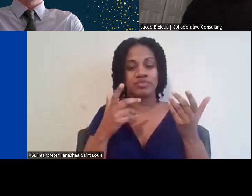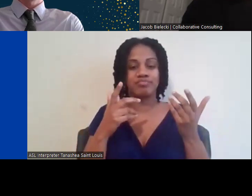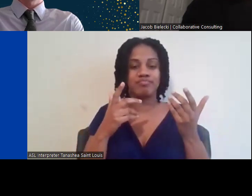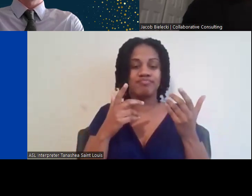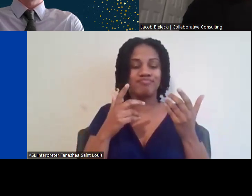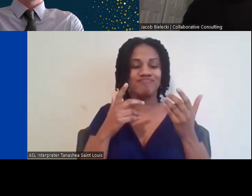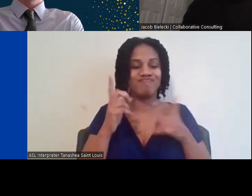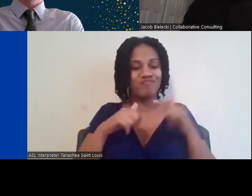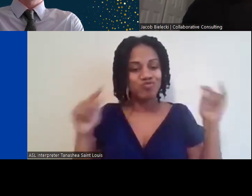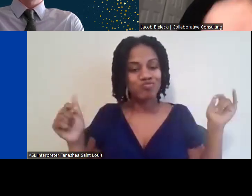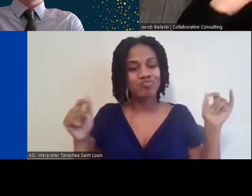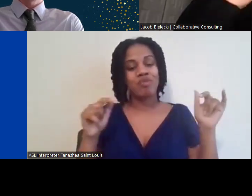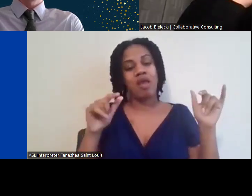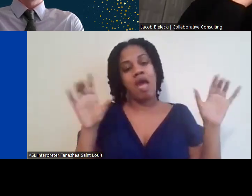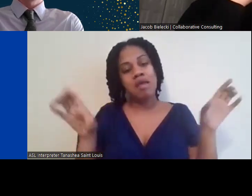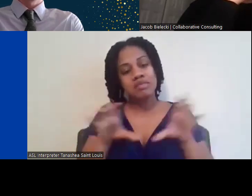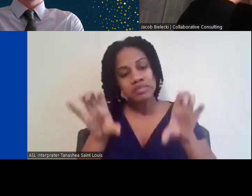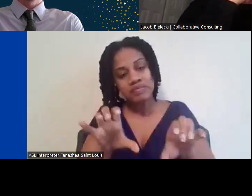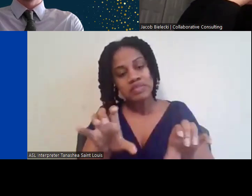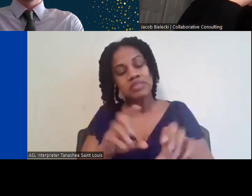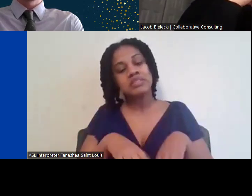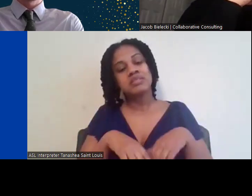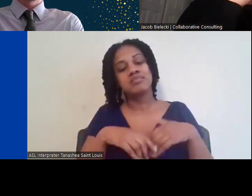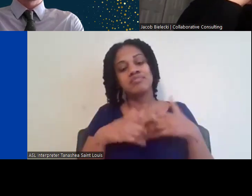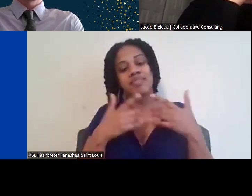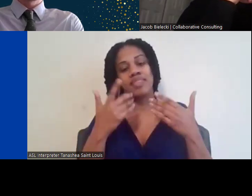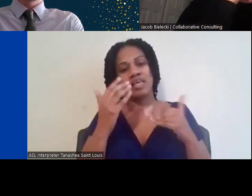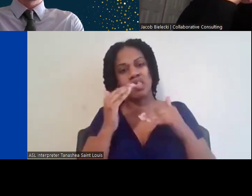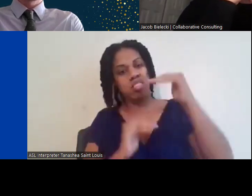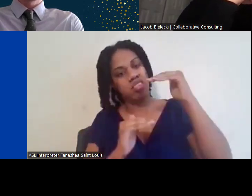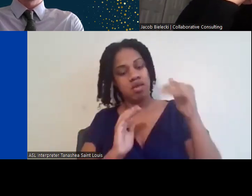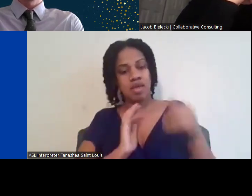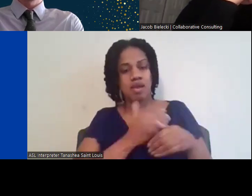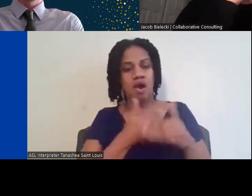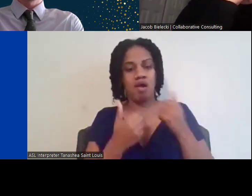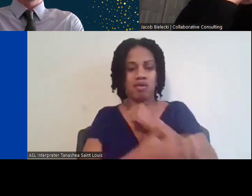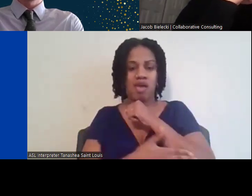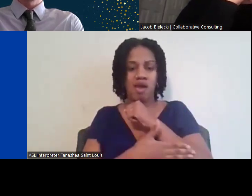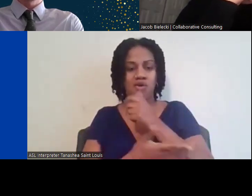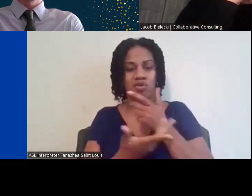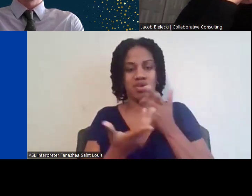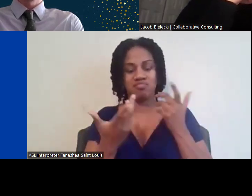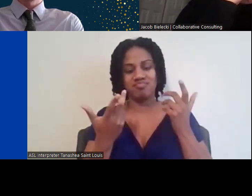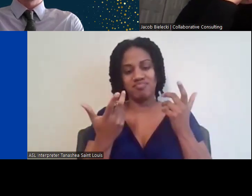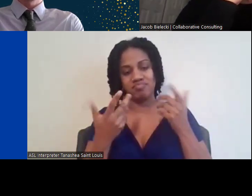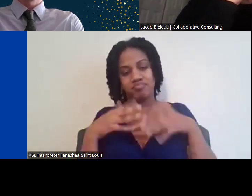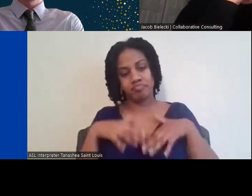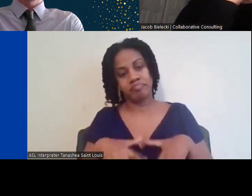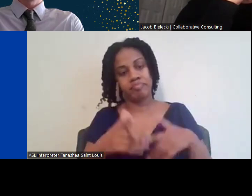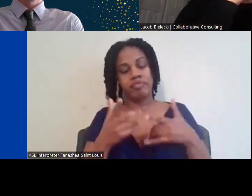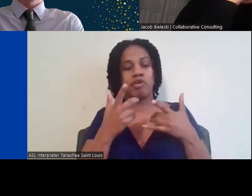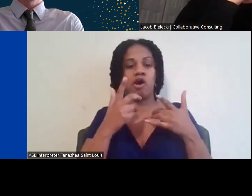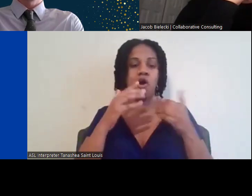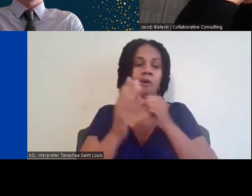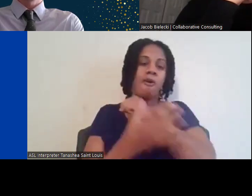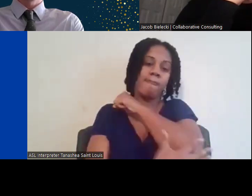array of activities is a disparity that I'm seeing in our county. from our poorer communities compared